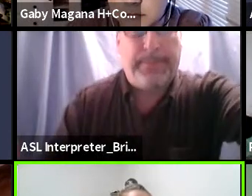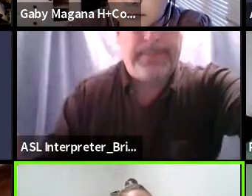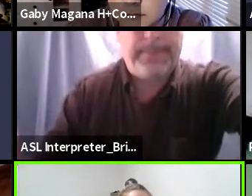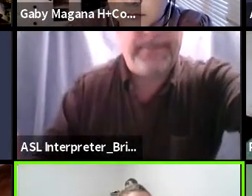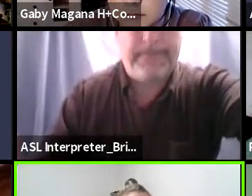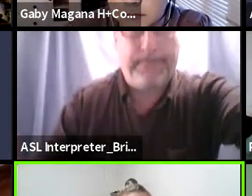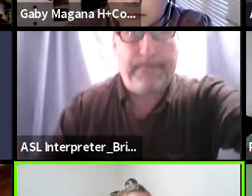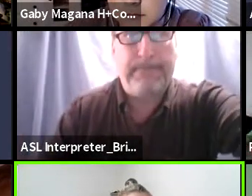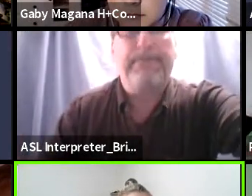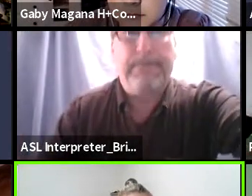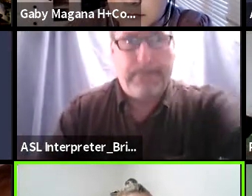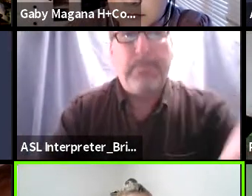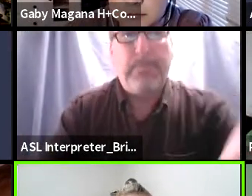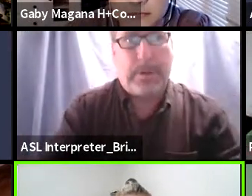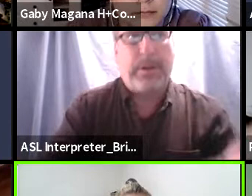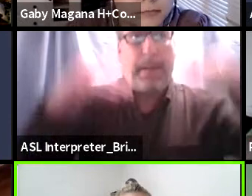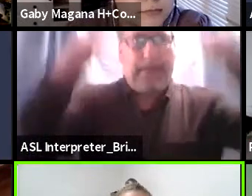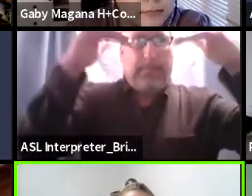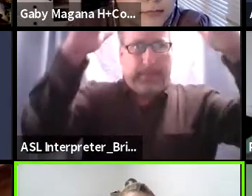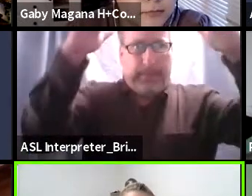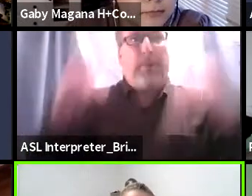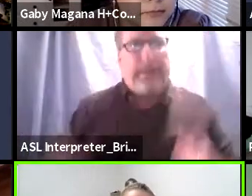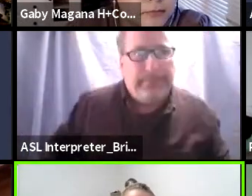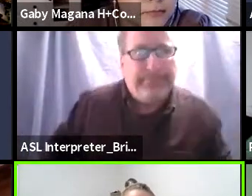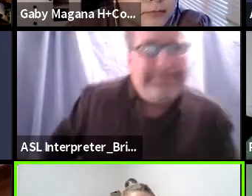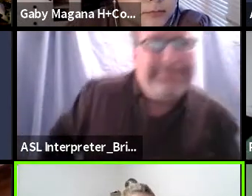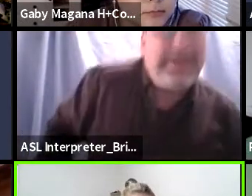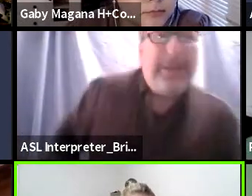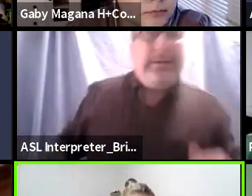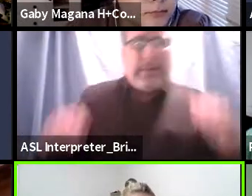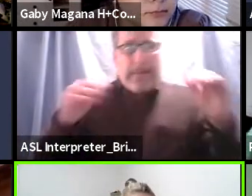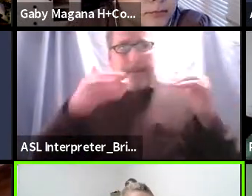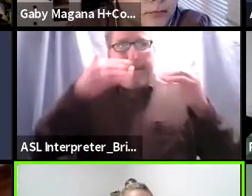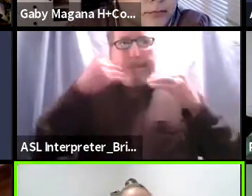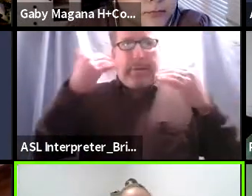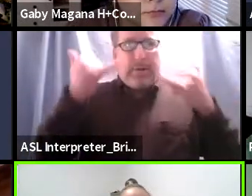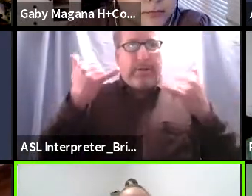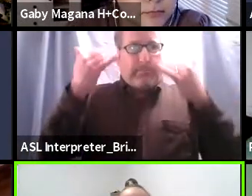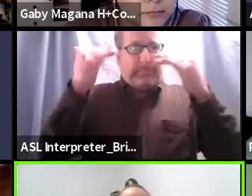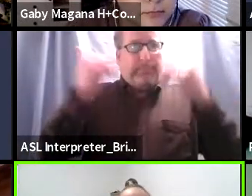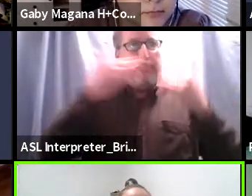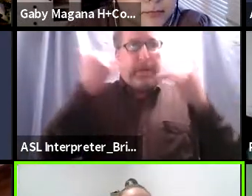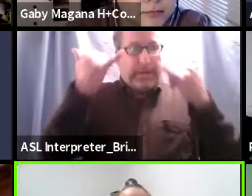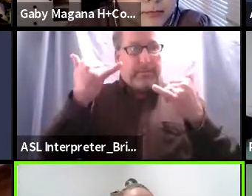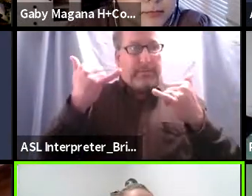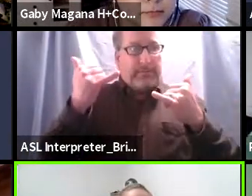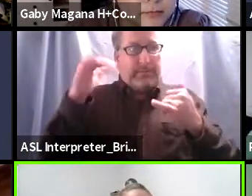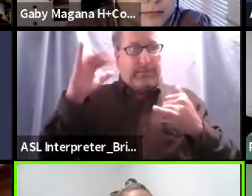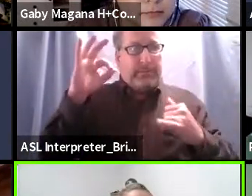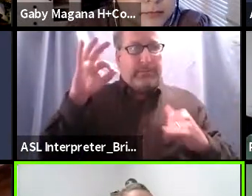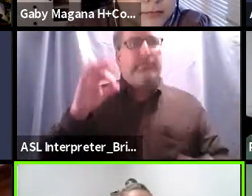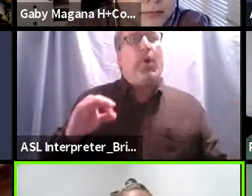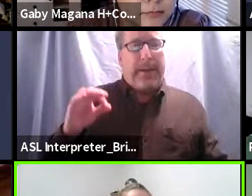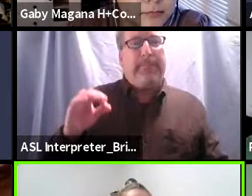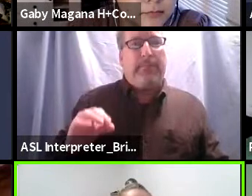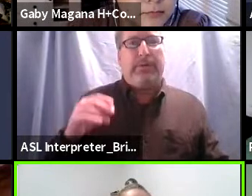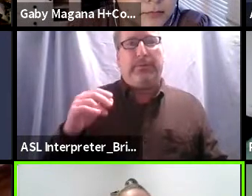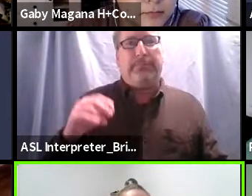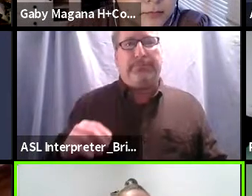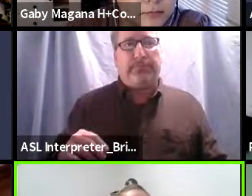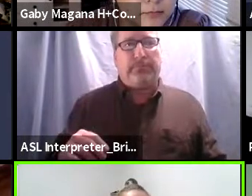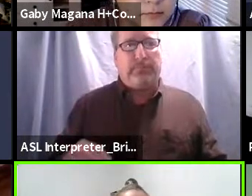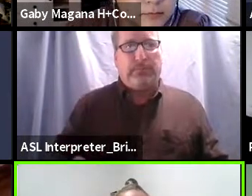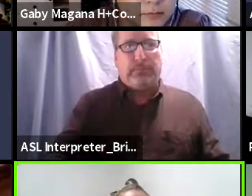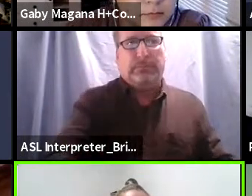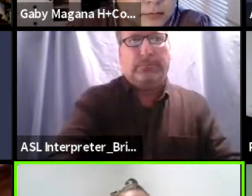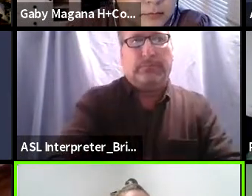doing implementation or working on implementation in Fresno and in Shafter communities, but it's looked very different than this. And so we're